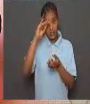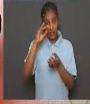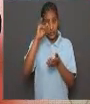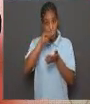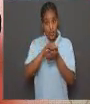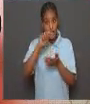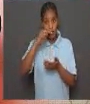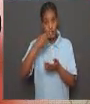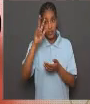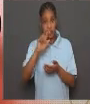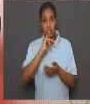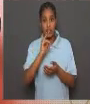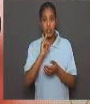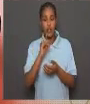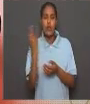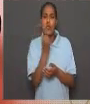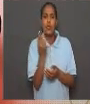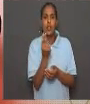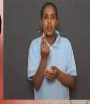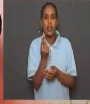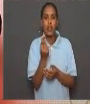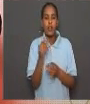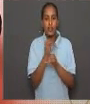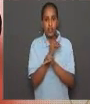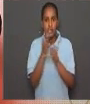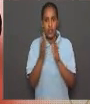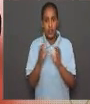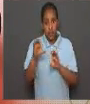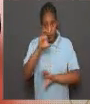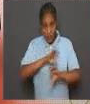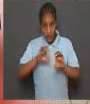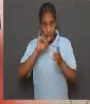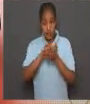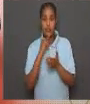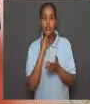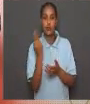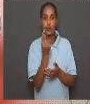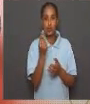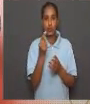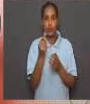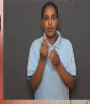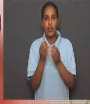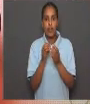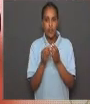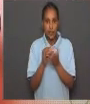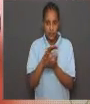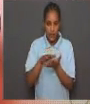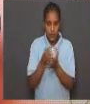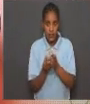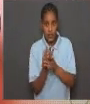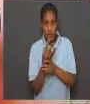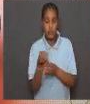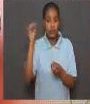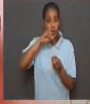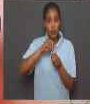that ammonia is an important industrial chemical that is used to make fertilizer as well